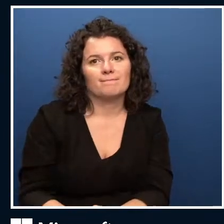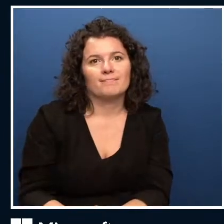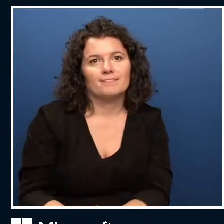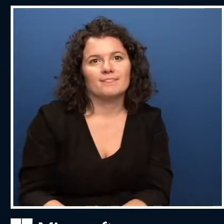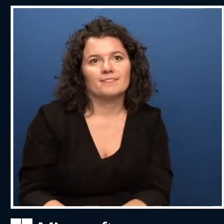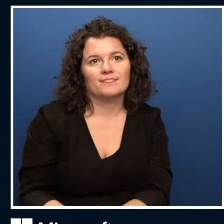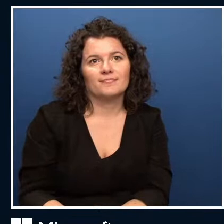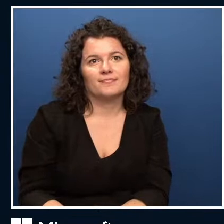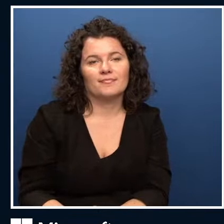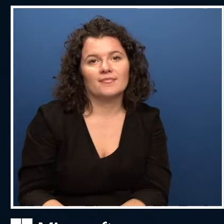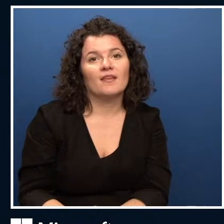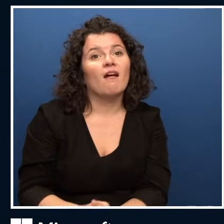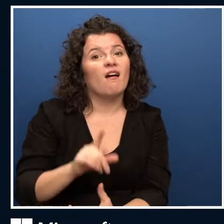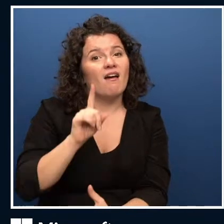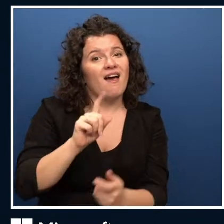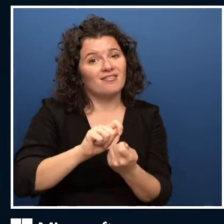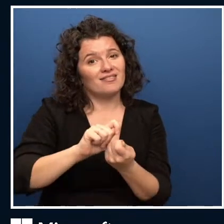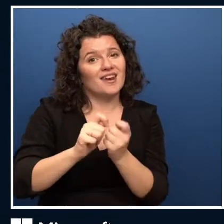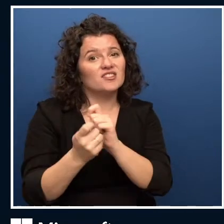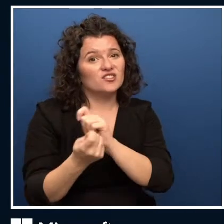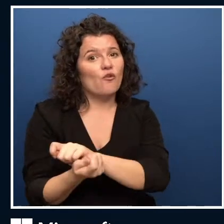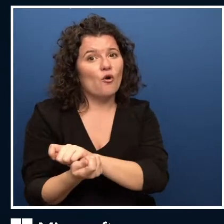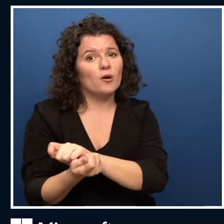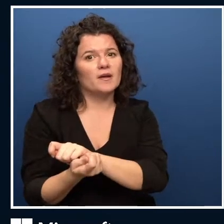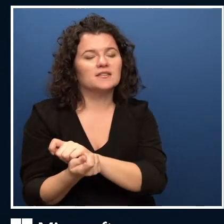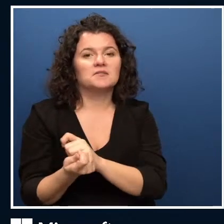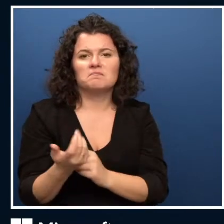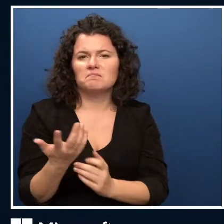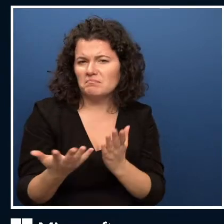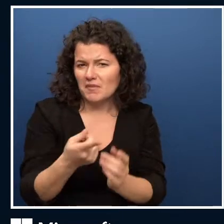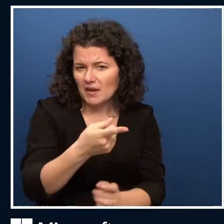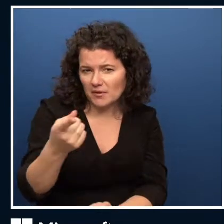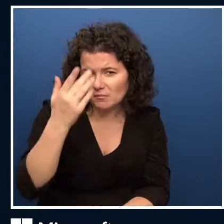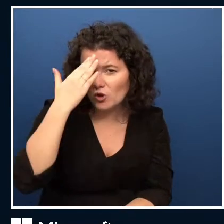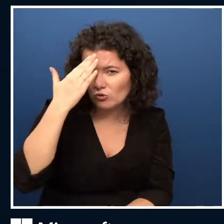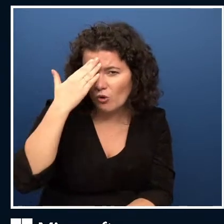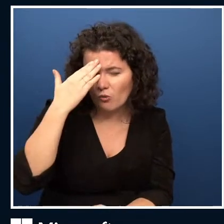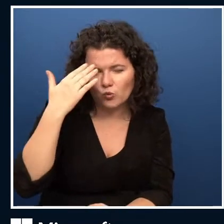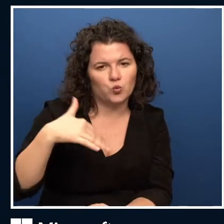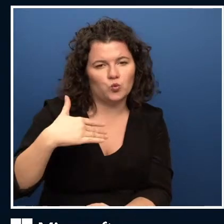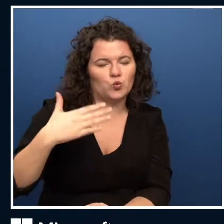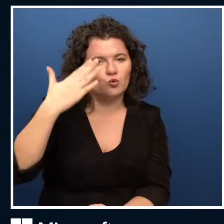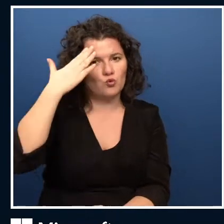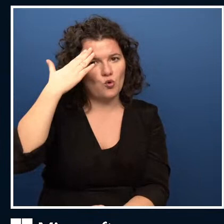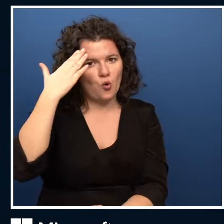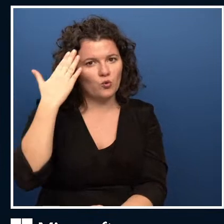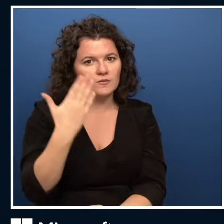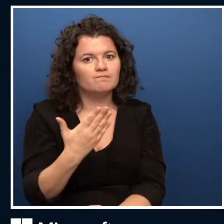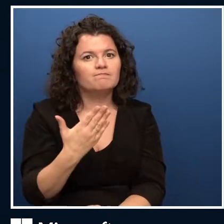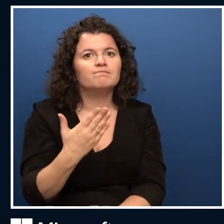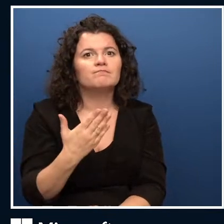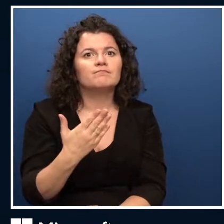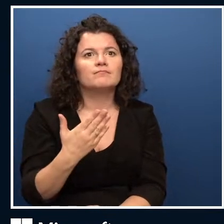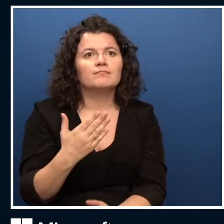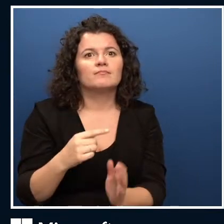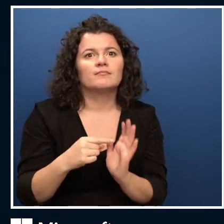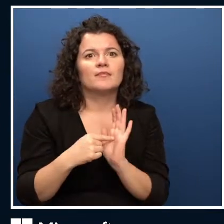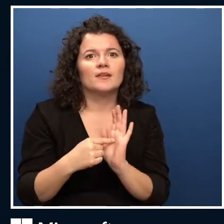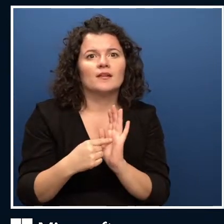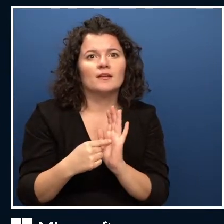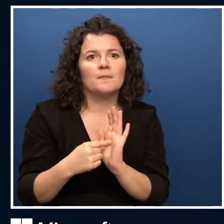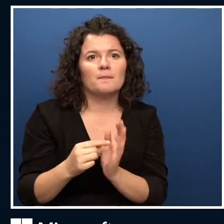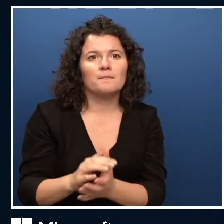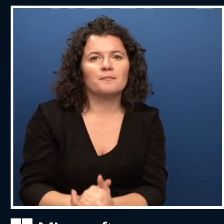most widely known model to be like the candidate model for